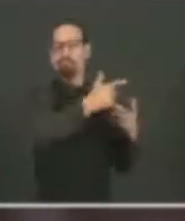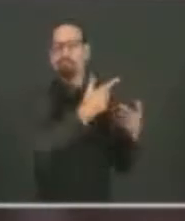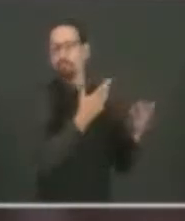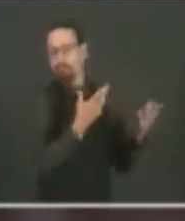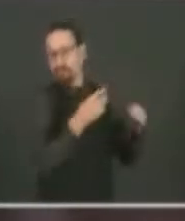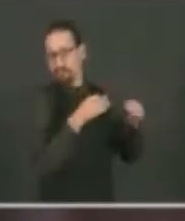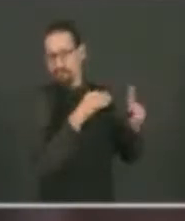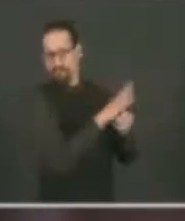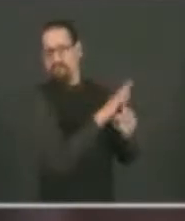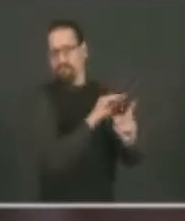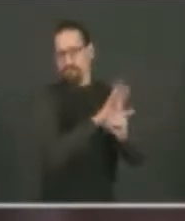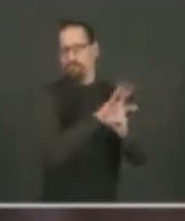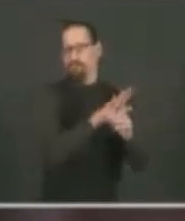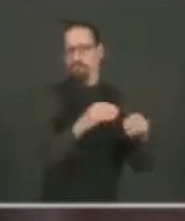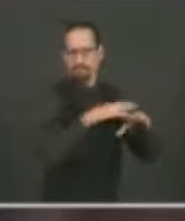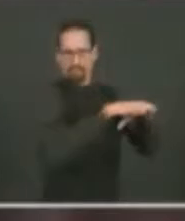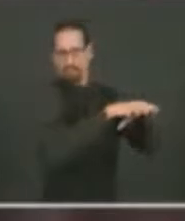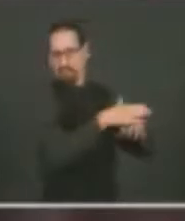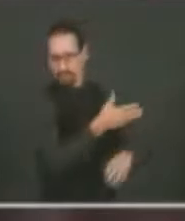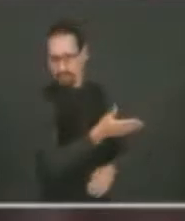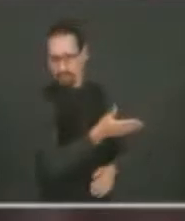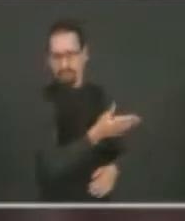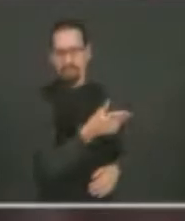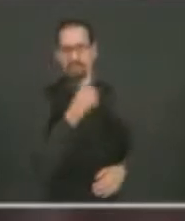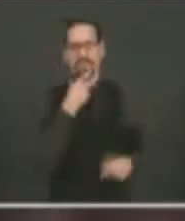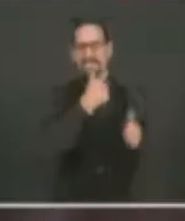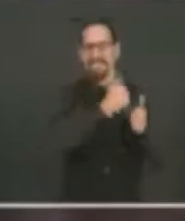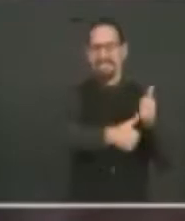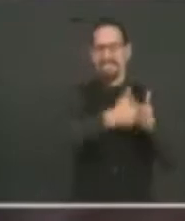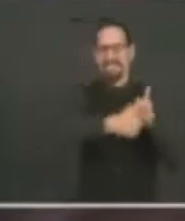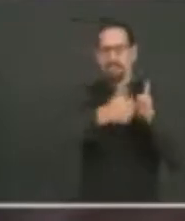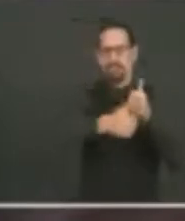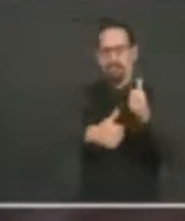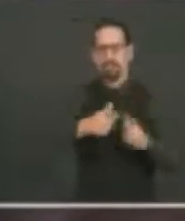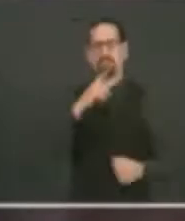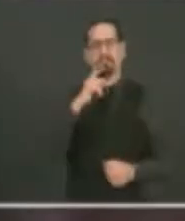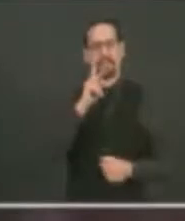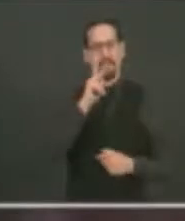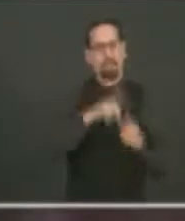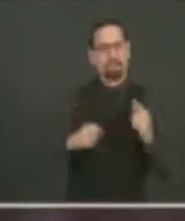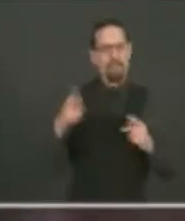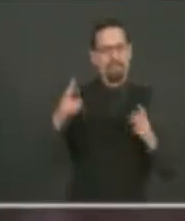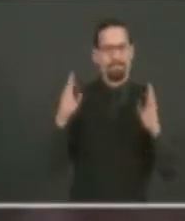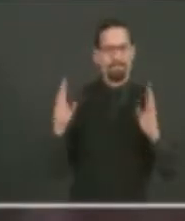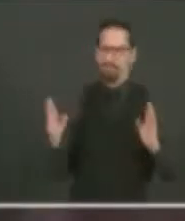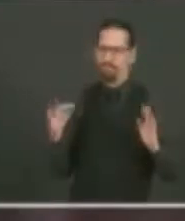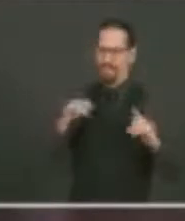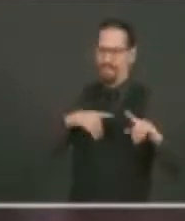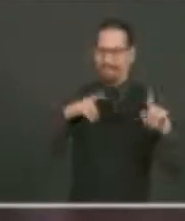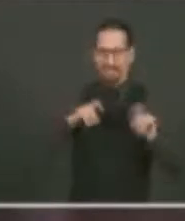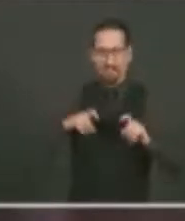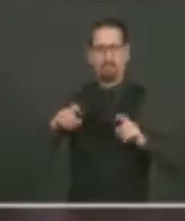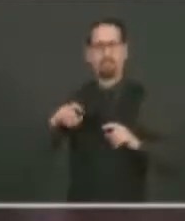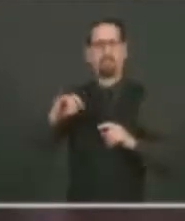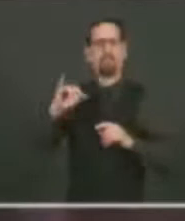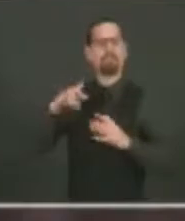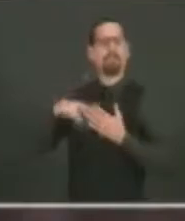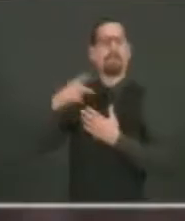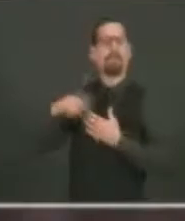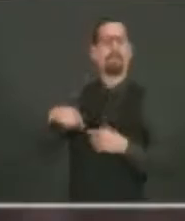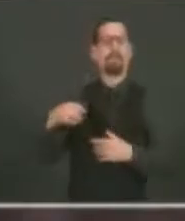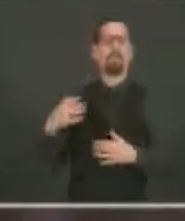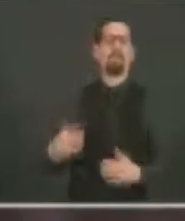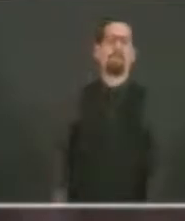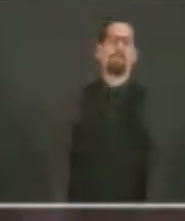the centralized, dedicated K-12 testing program that the governor spoke about has been critical.